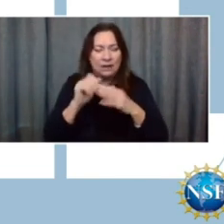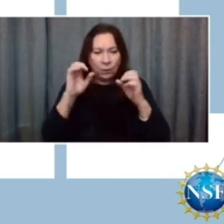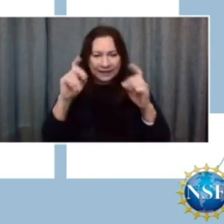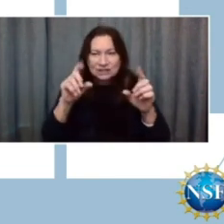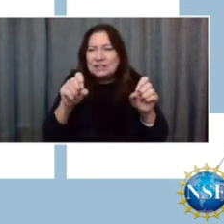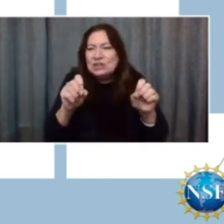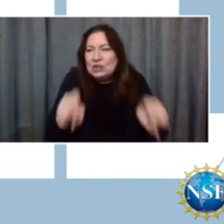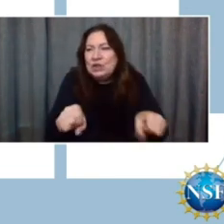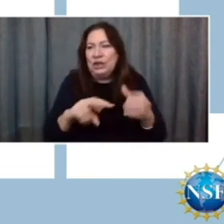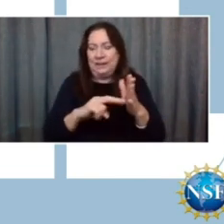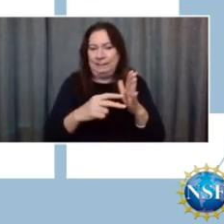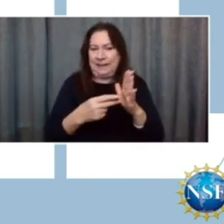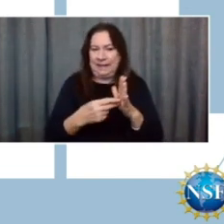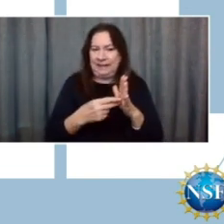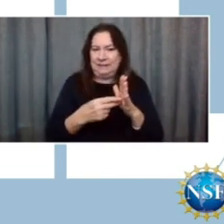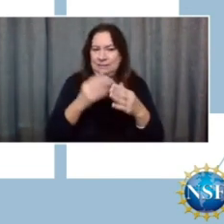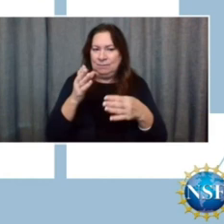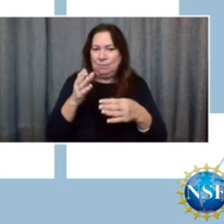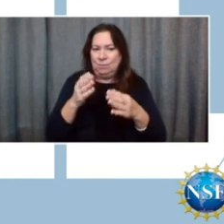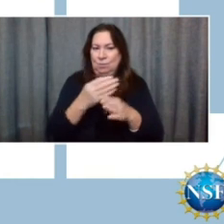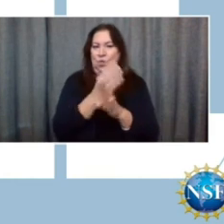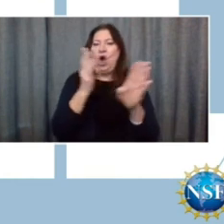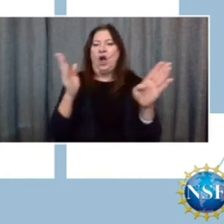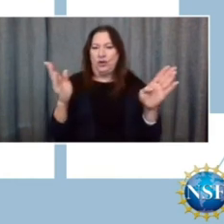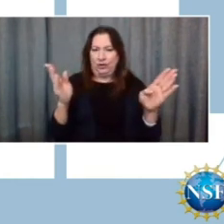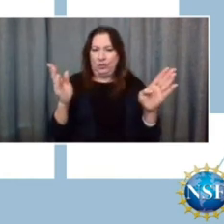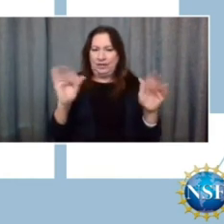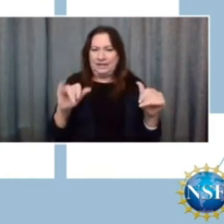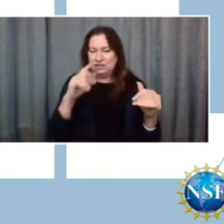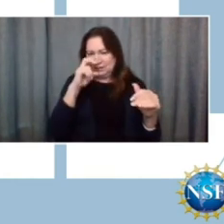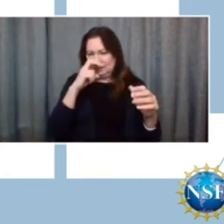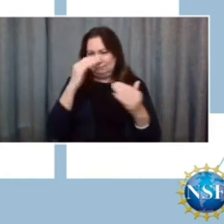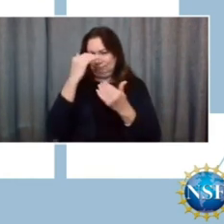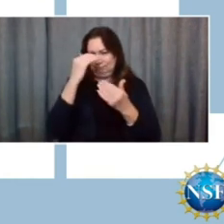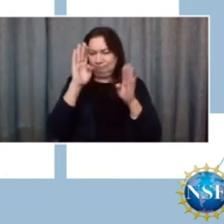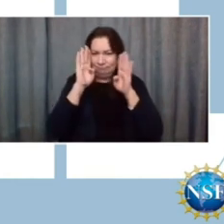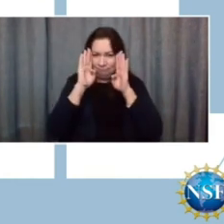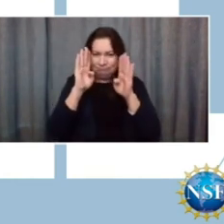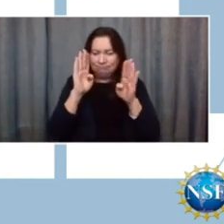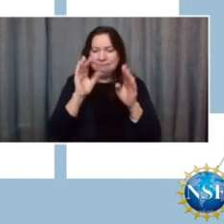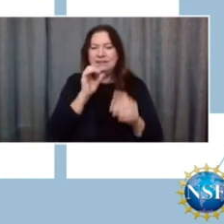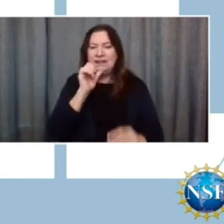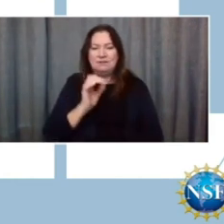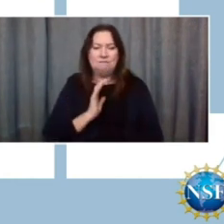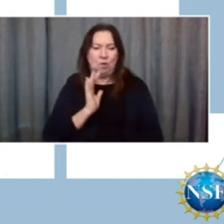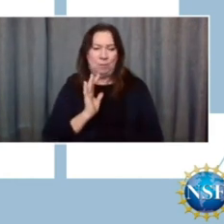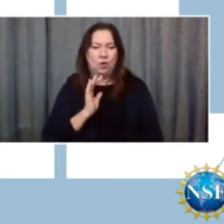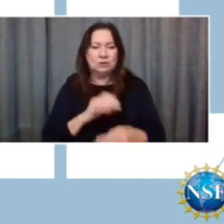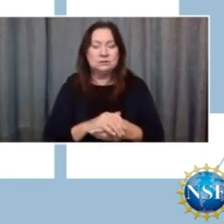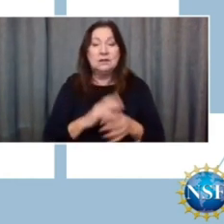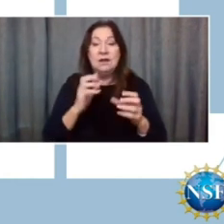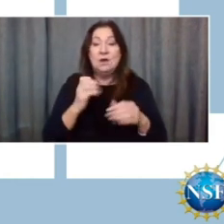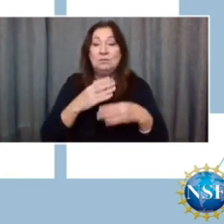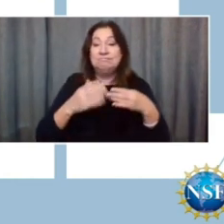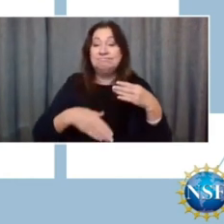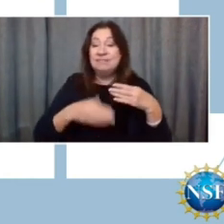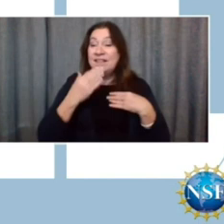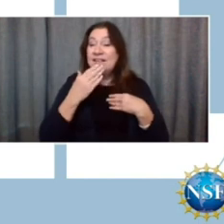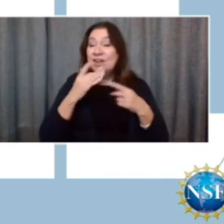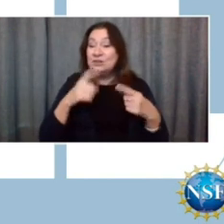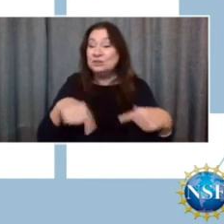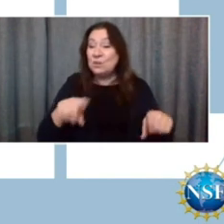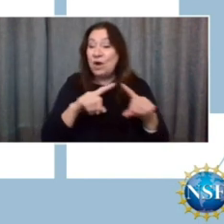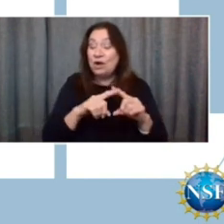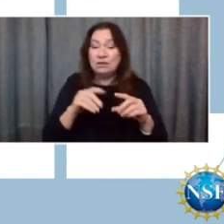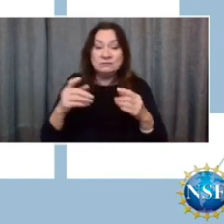mean much more broadly than sometimes just the way that we think about it in informal. So I just want to leave by saying thank you to you all and invite